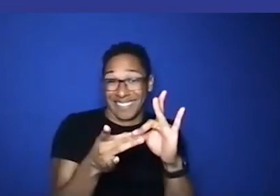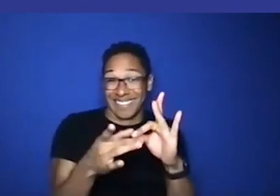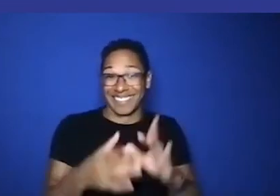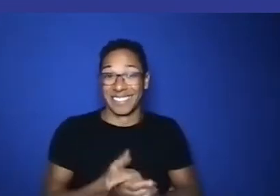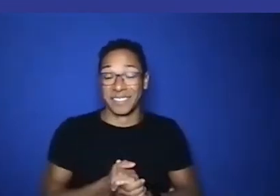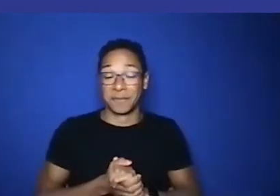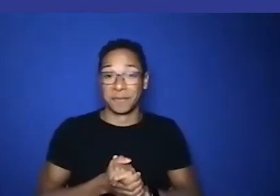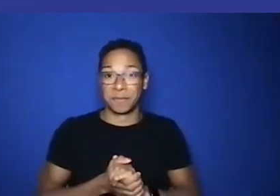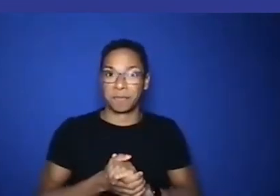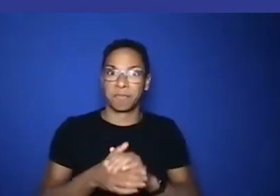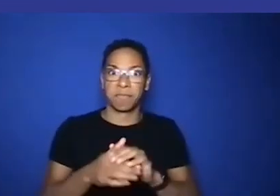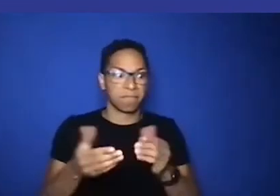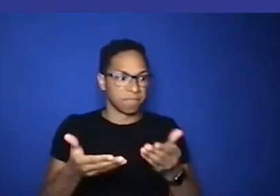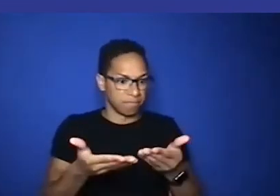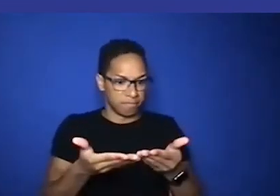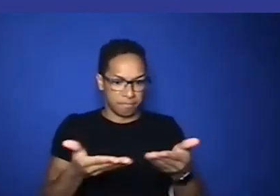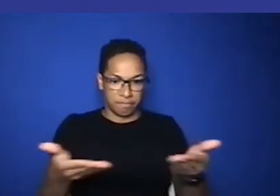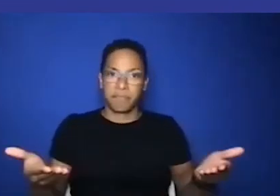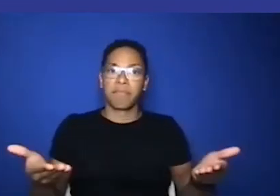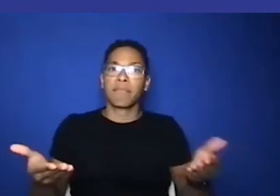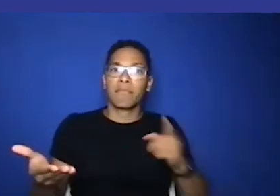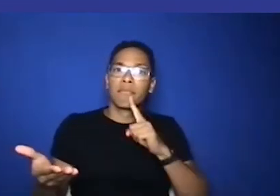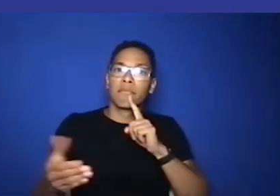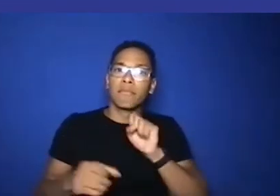That these things are gifts in a way.